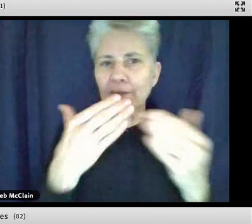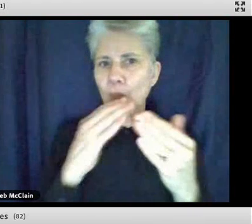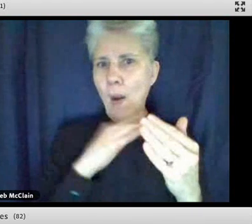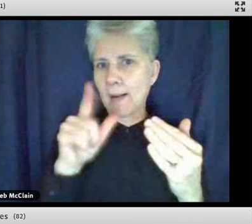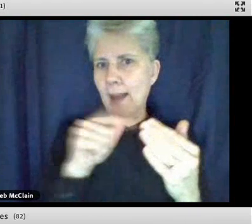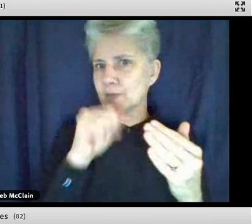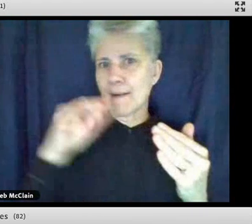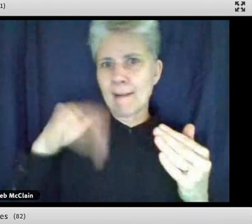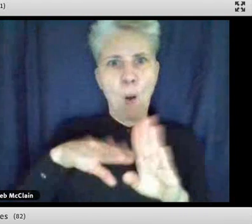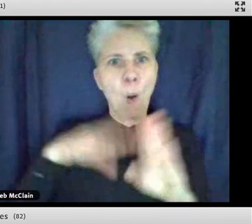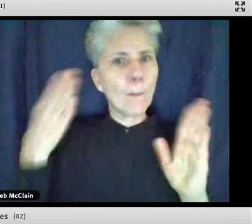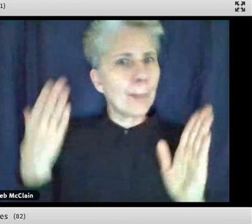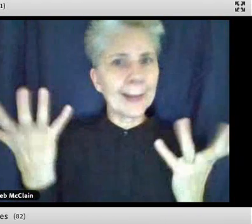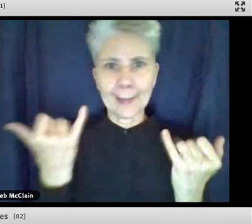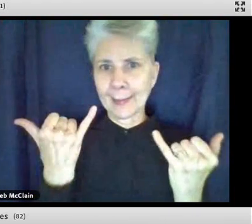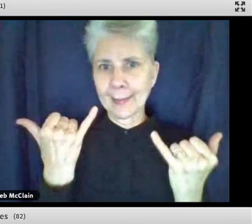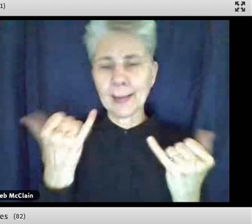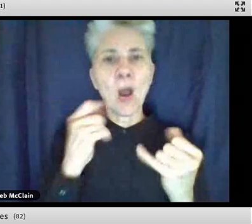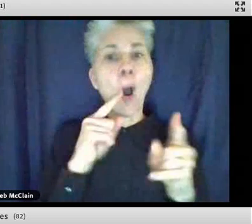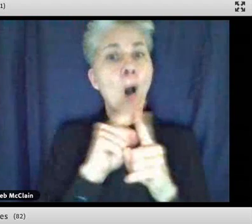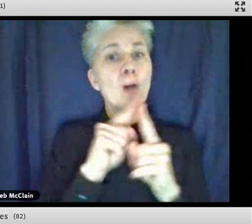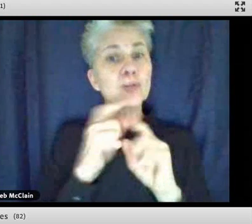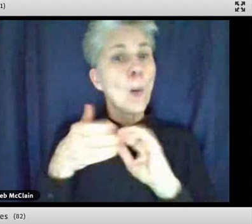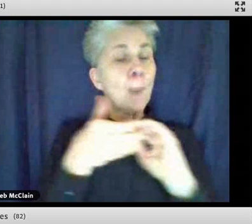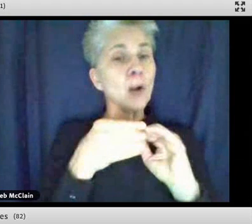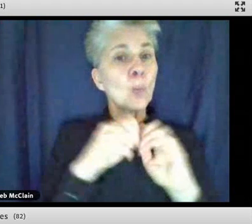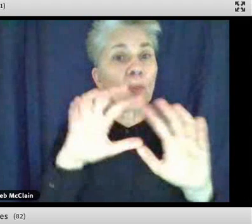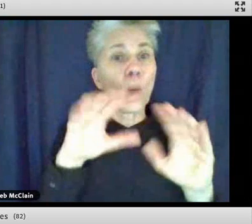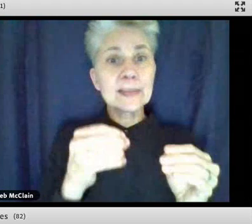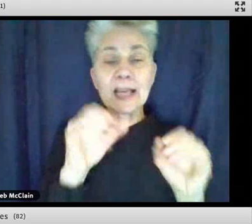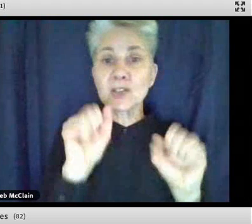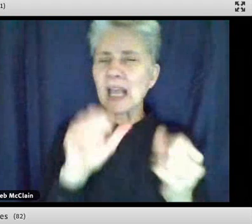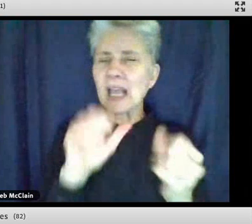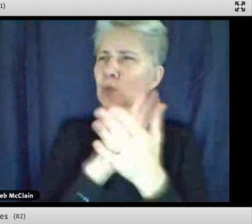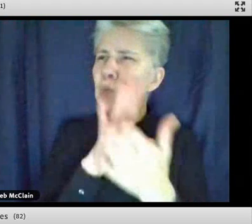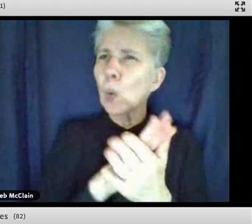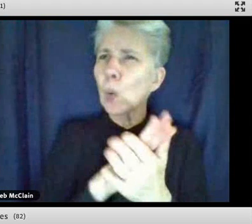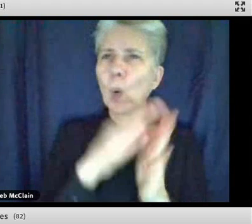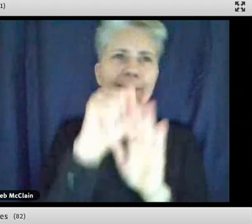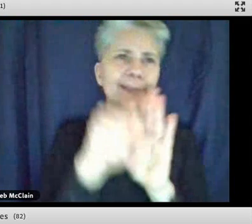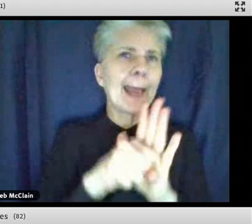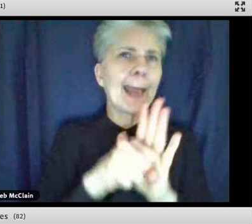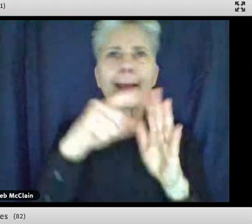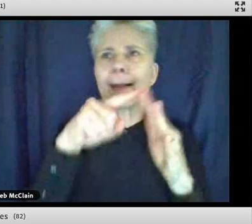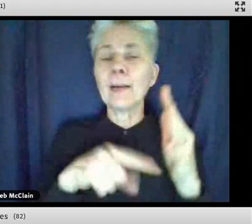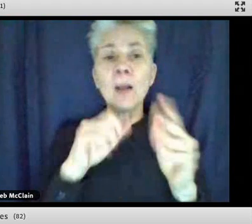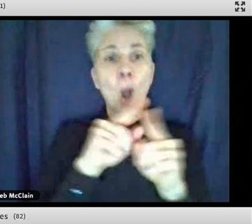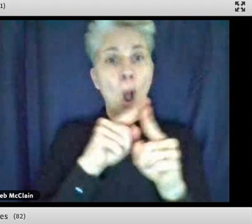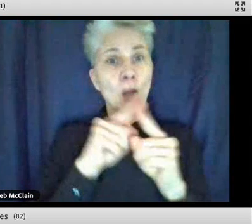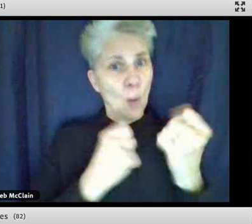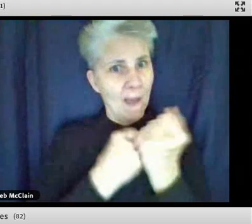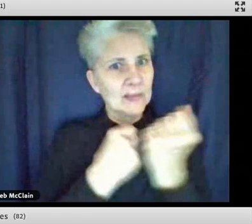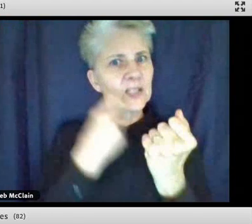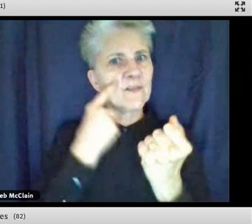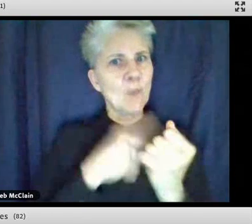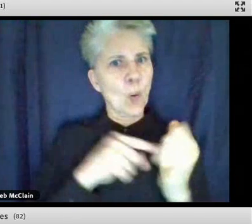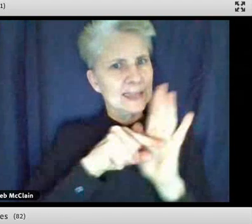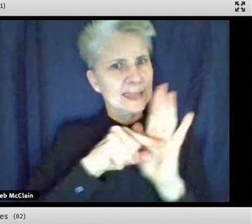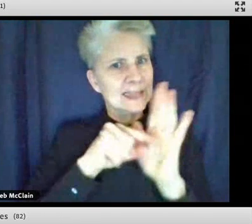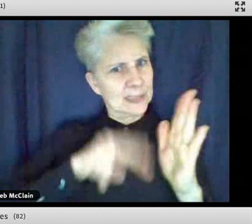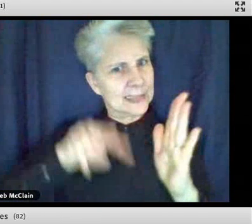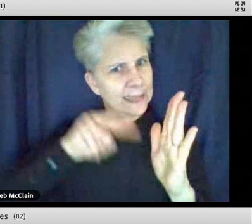open. So we can also partner with organizations, the school, the states, and we're also advocates for skepticism.